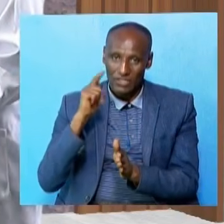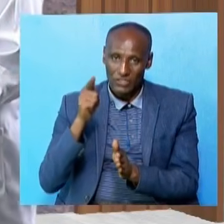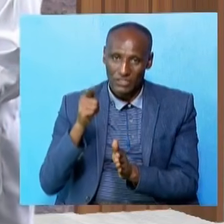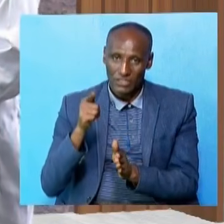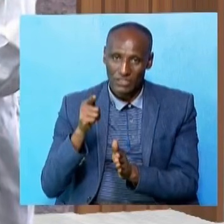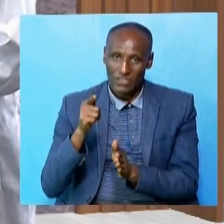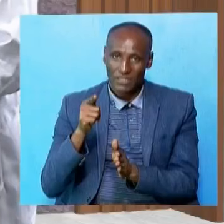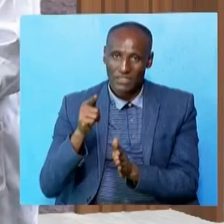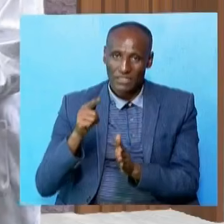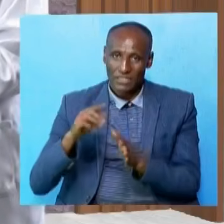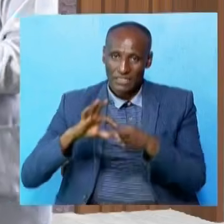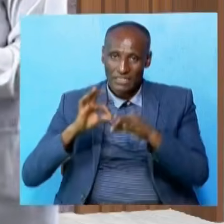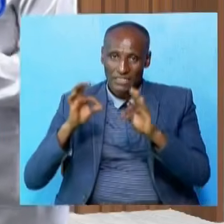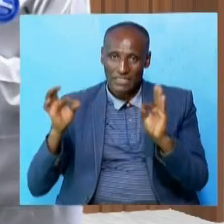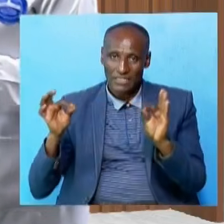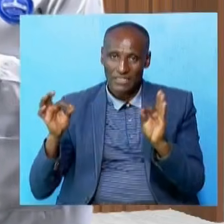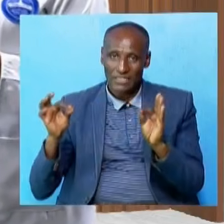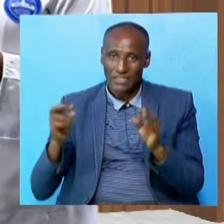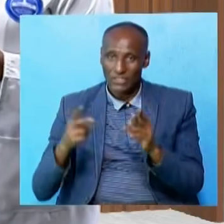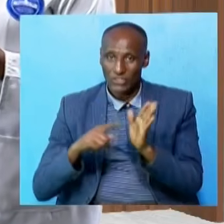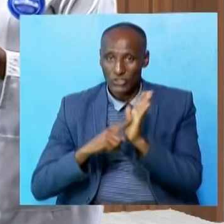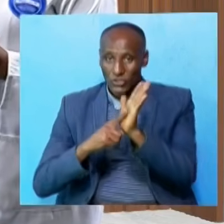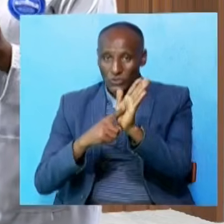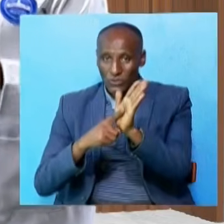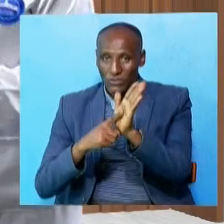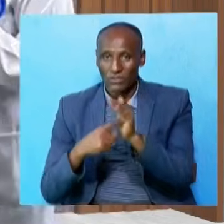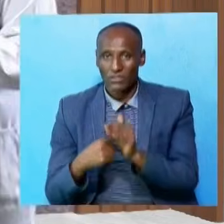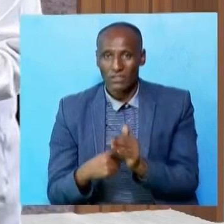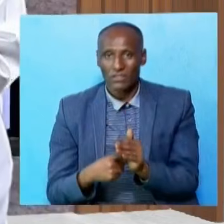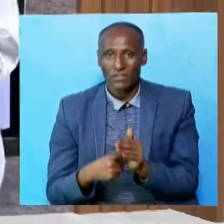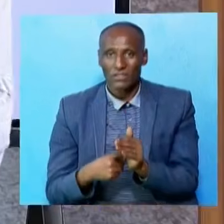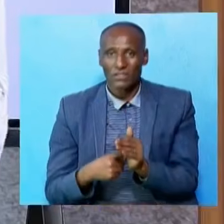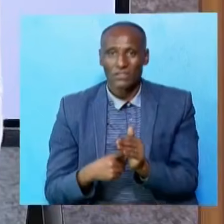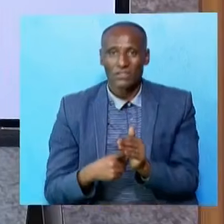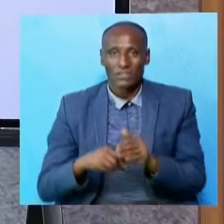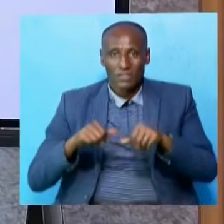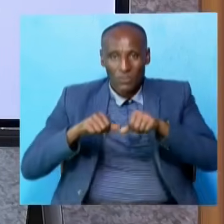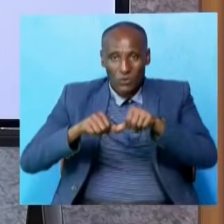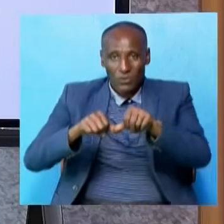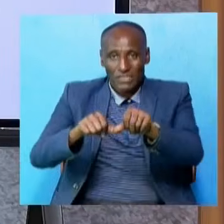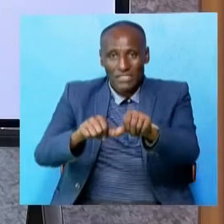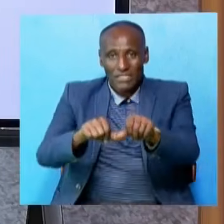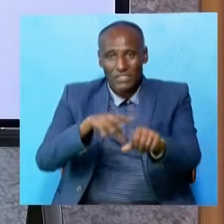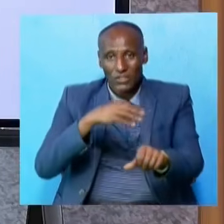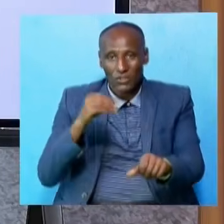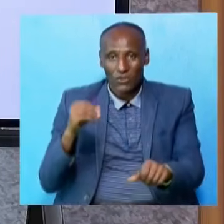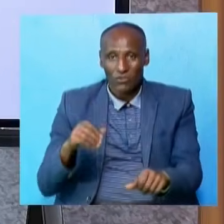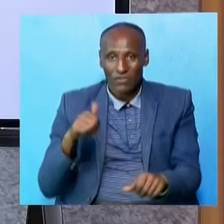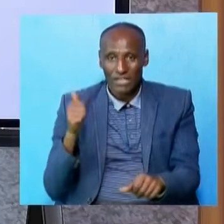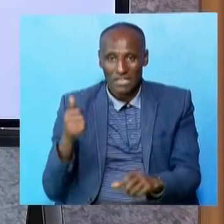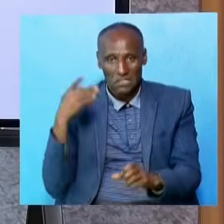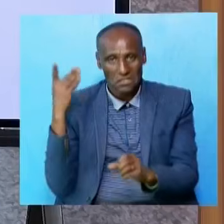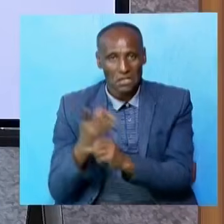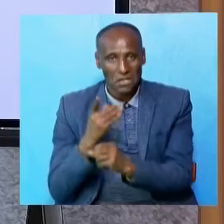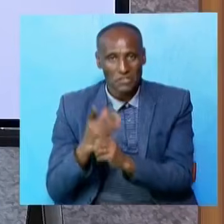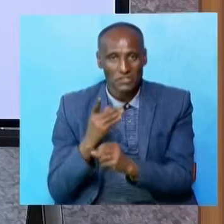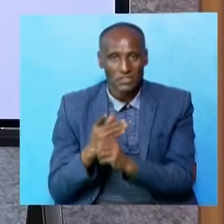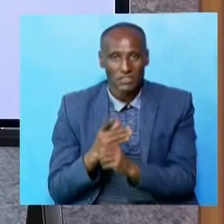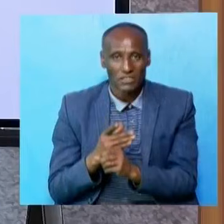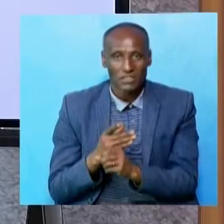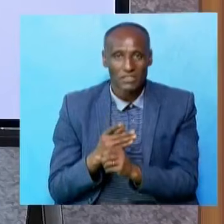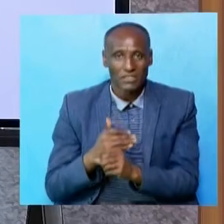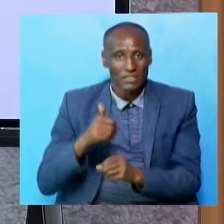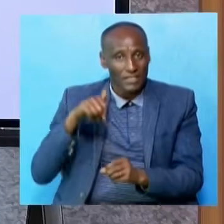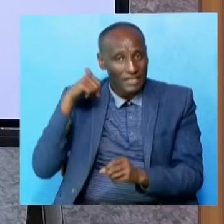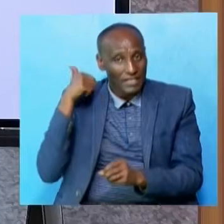such a sentence, it shows what? Yes, it shows the continuity of an action. Because the other